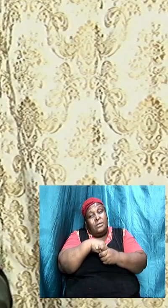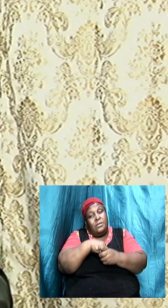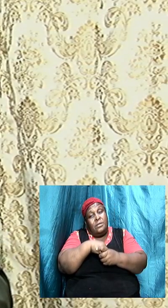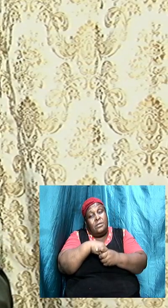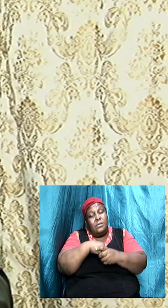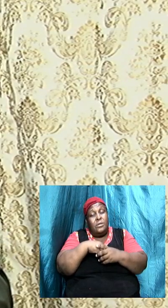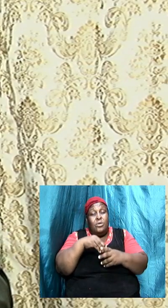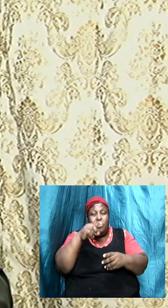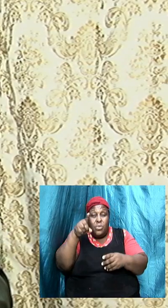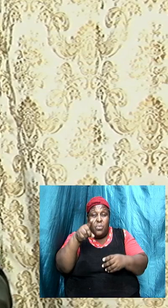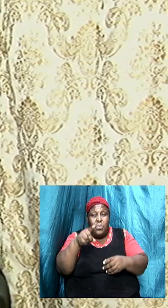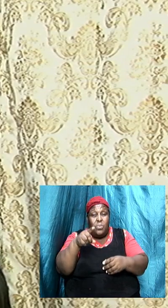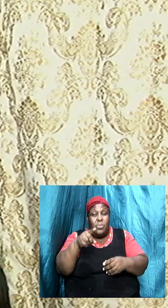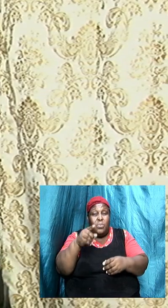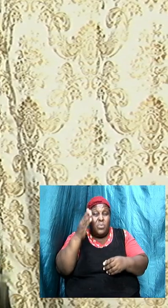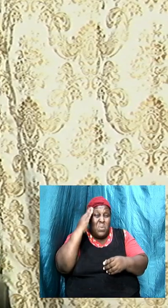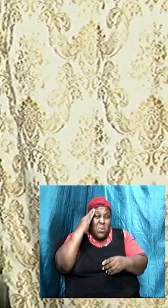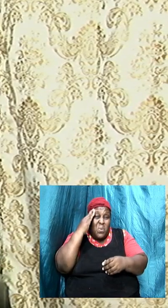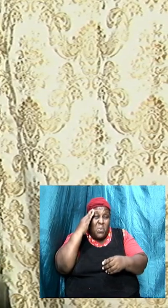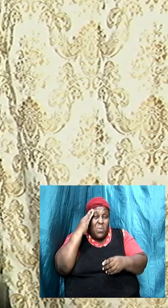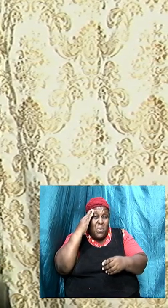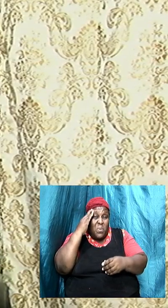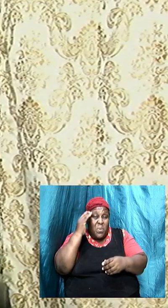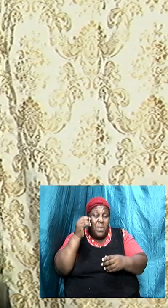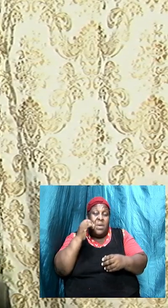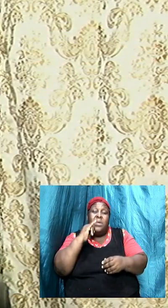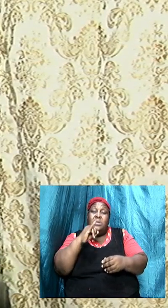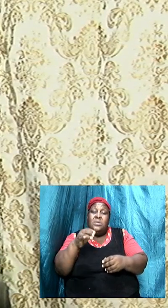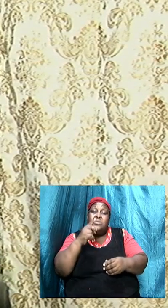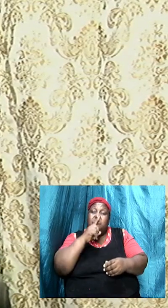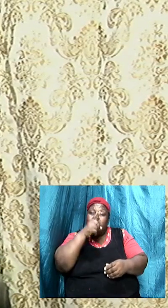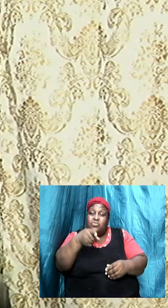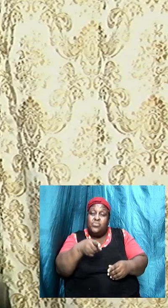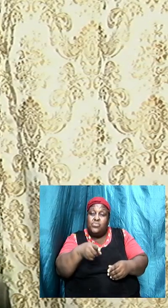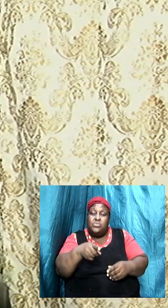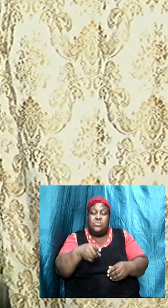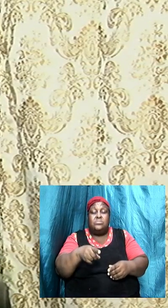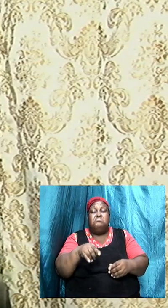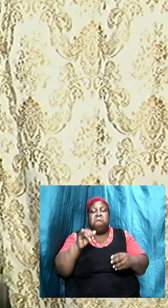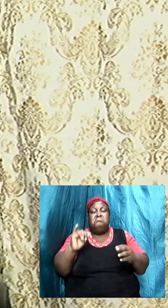truth? That is a question that I need you to answer.